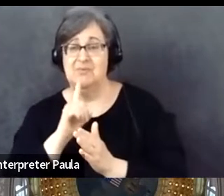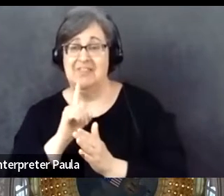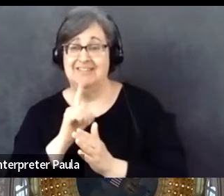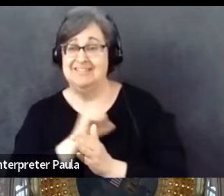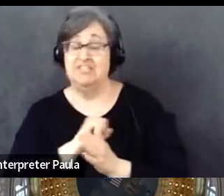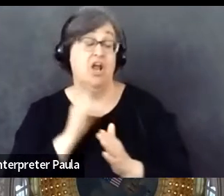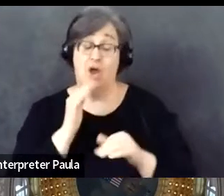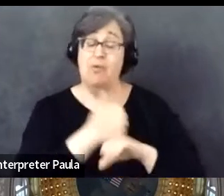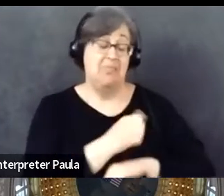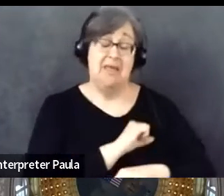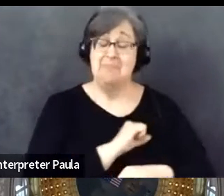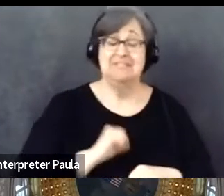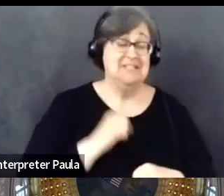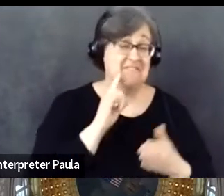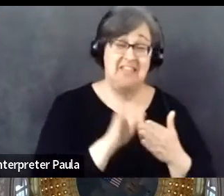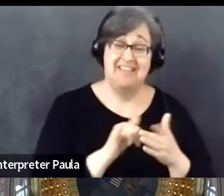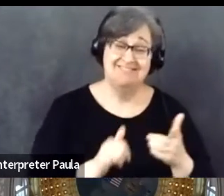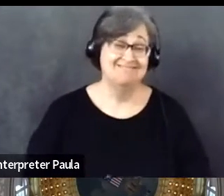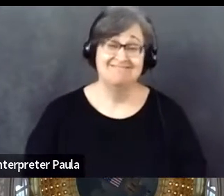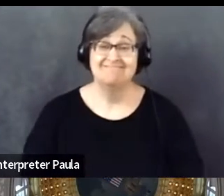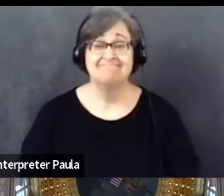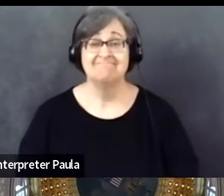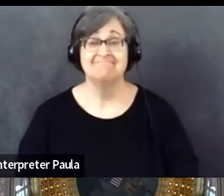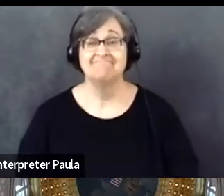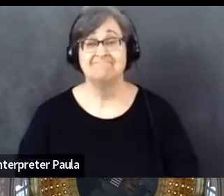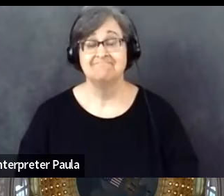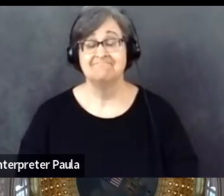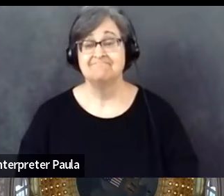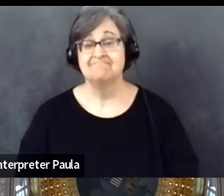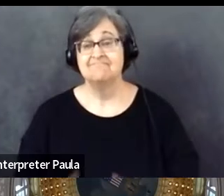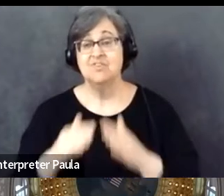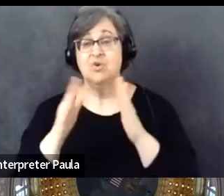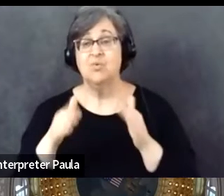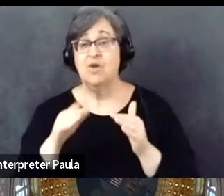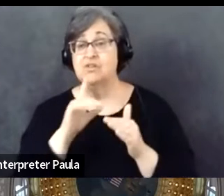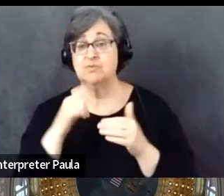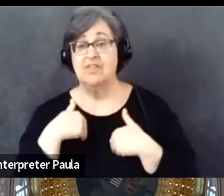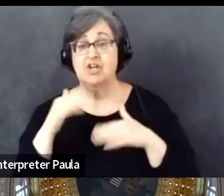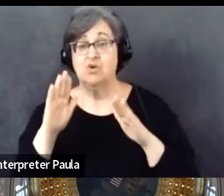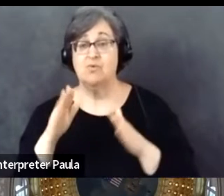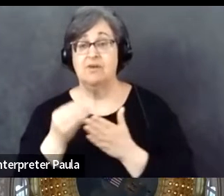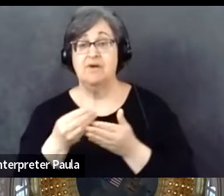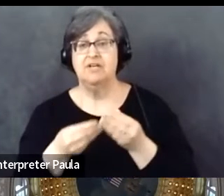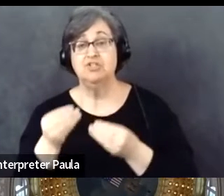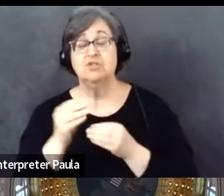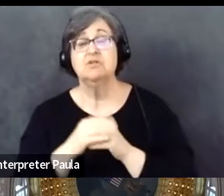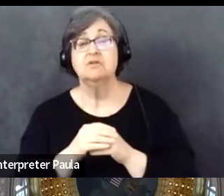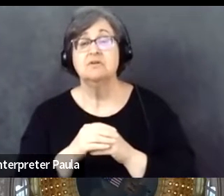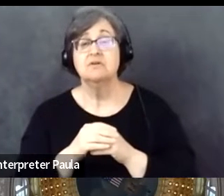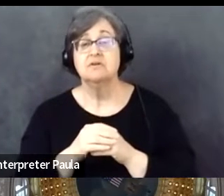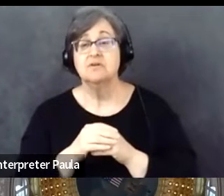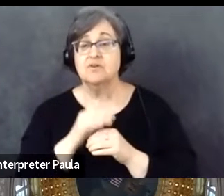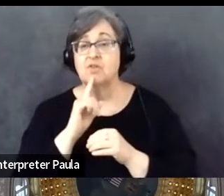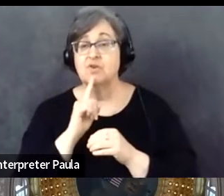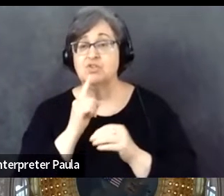going to blame the Senate for that, but the House really had a great budget. I mean, there's a huge